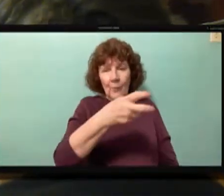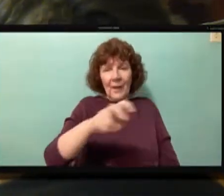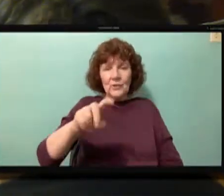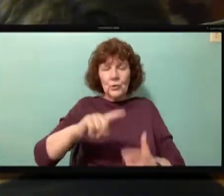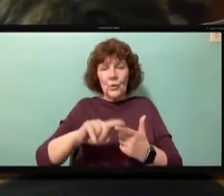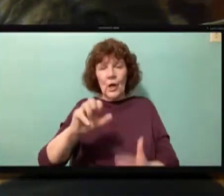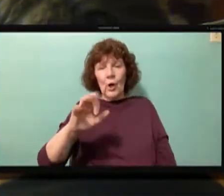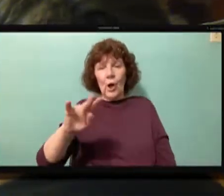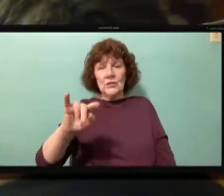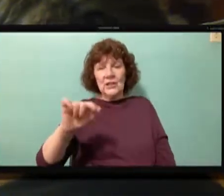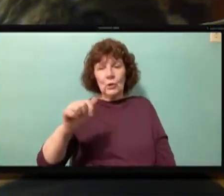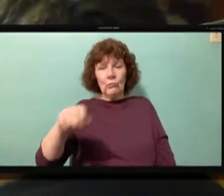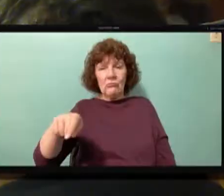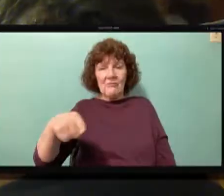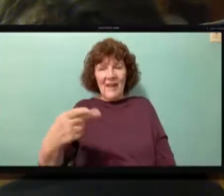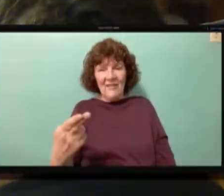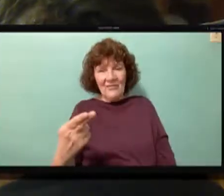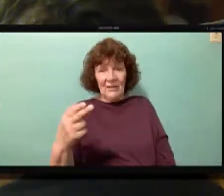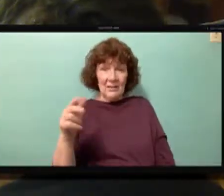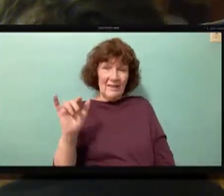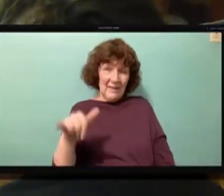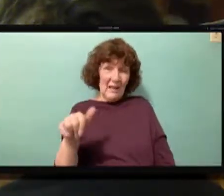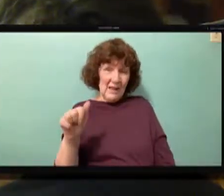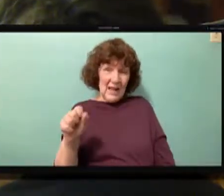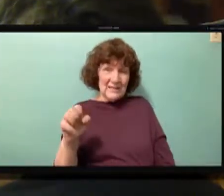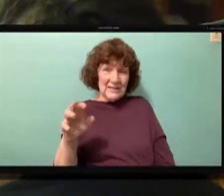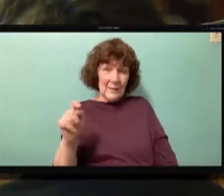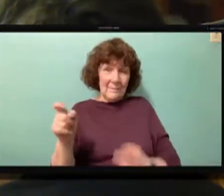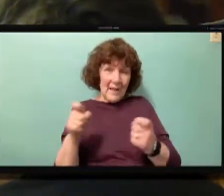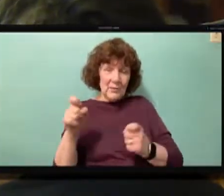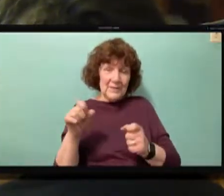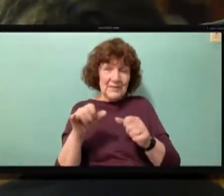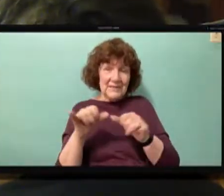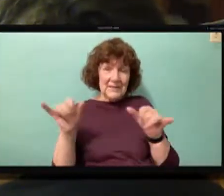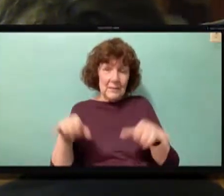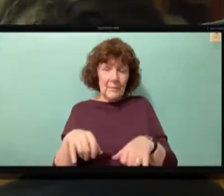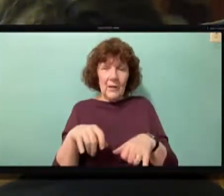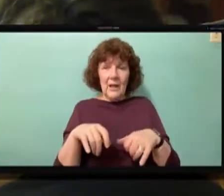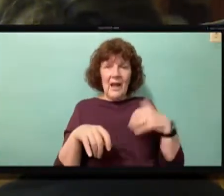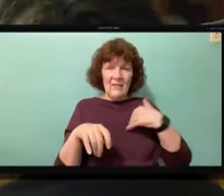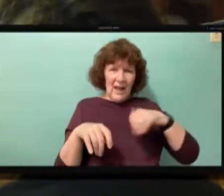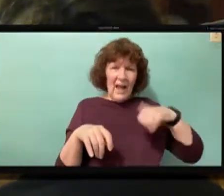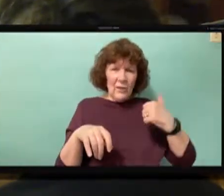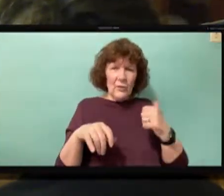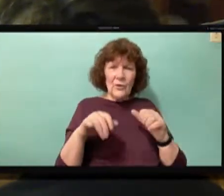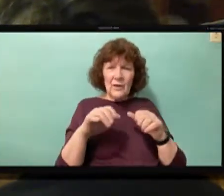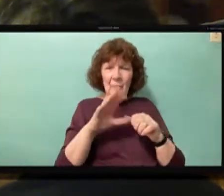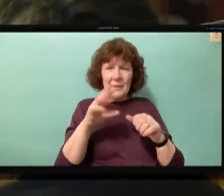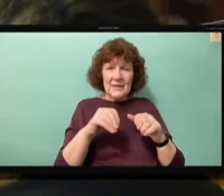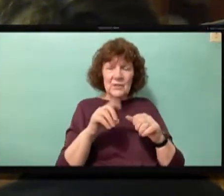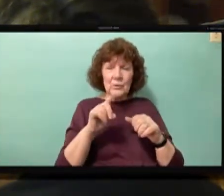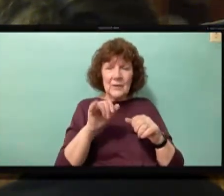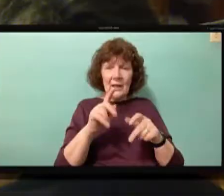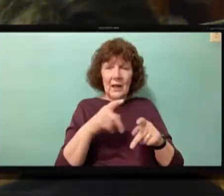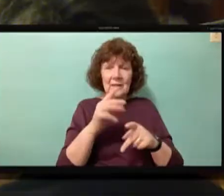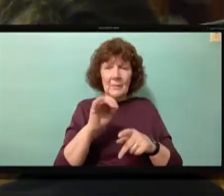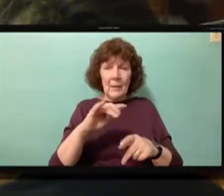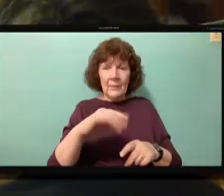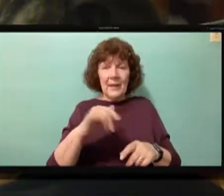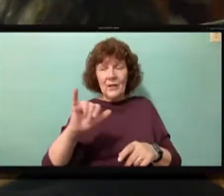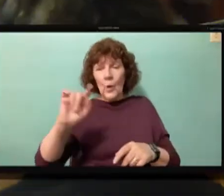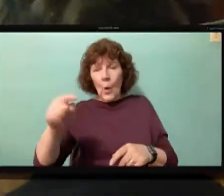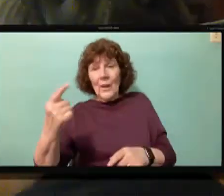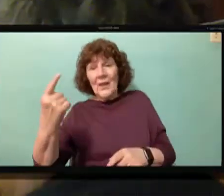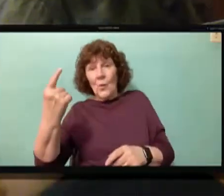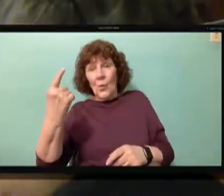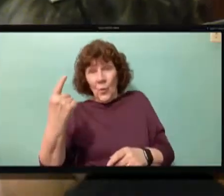was only, while there are other systems that will do this type of mapping, that was the only existing company that could integrate